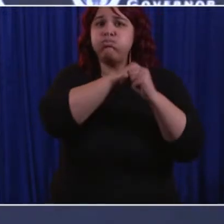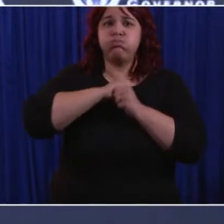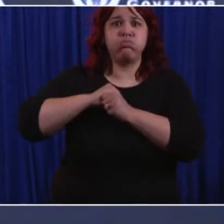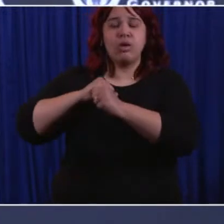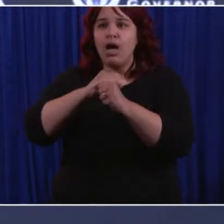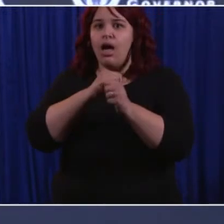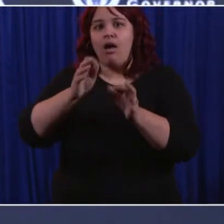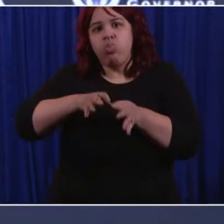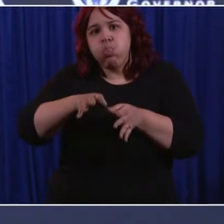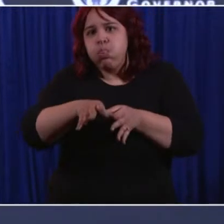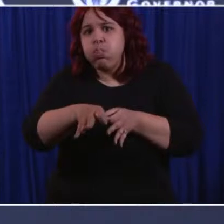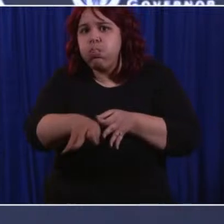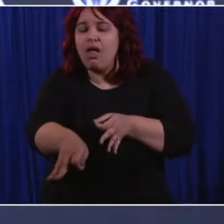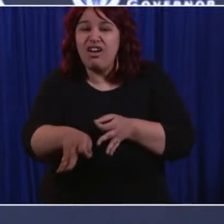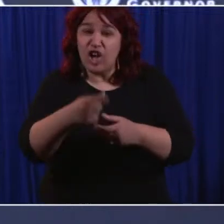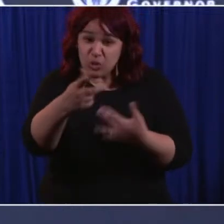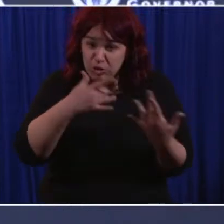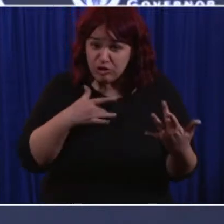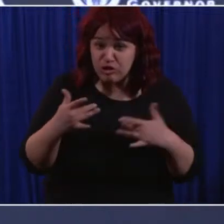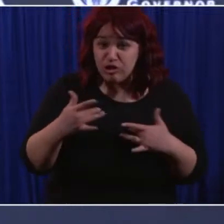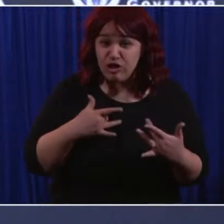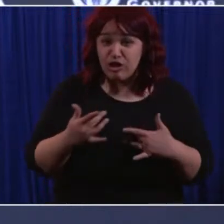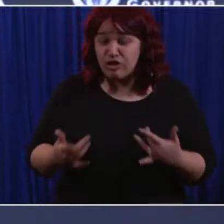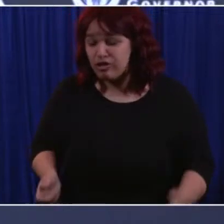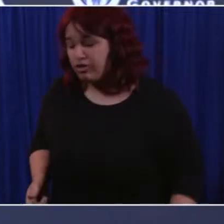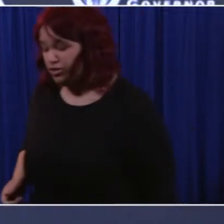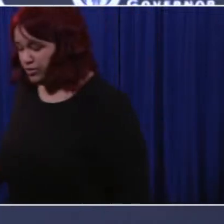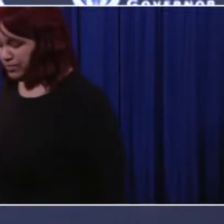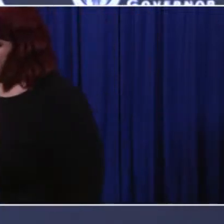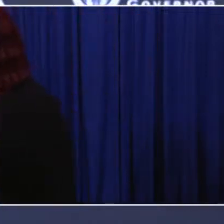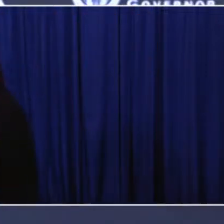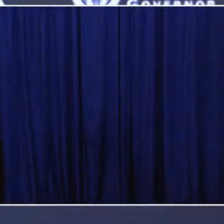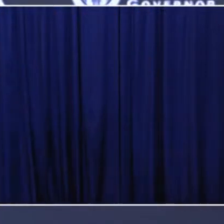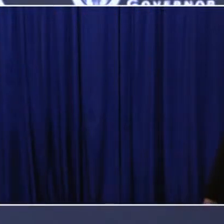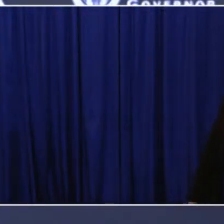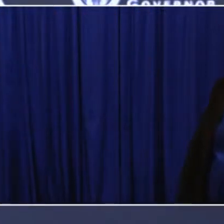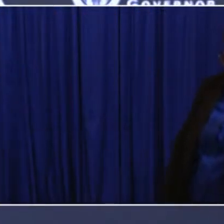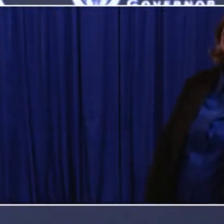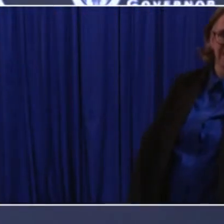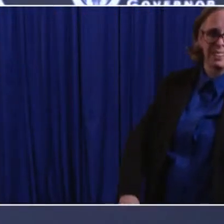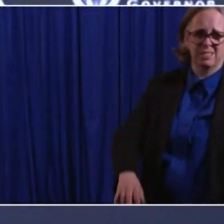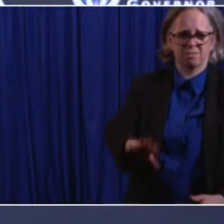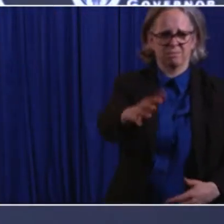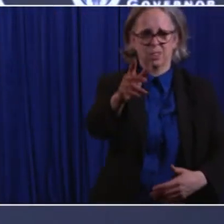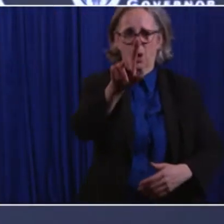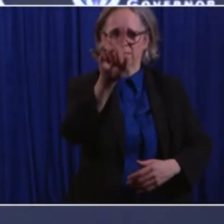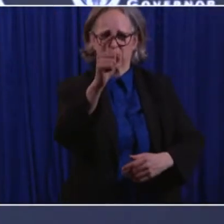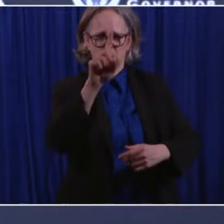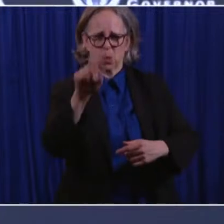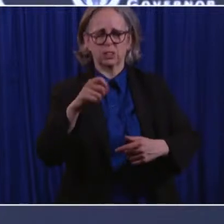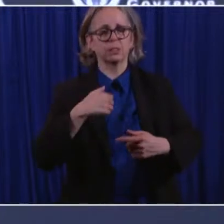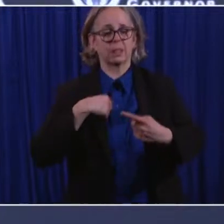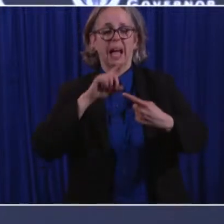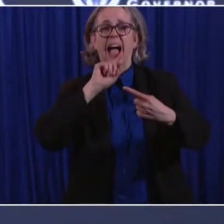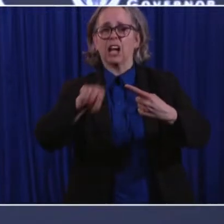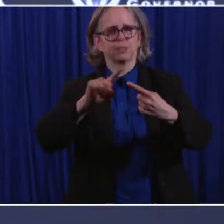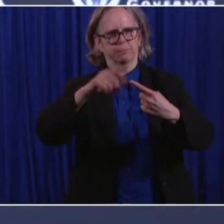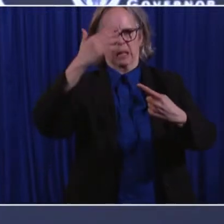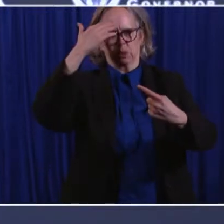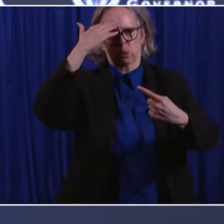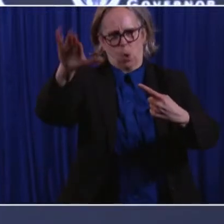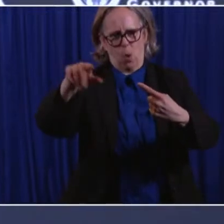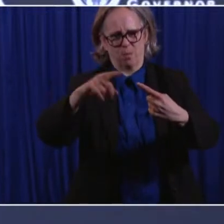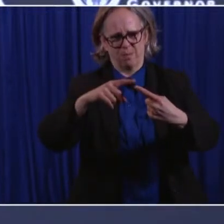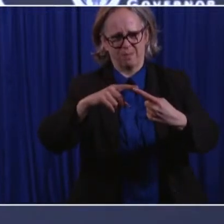The answer to the second question is I don't know. Answer to the first question is yes, I'm concerned. But I'm an optimist. I think that, the